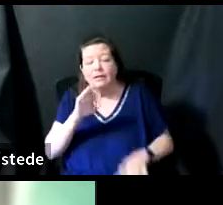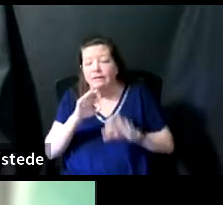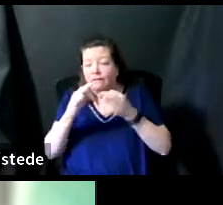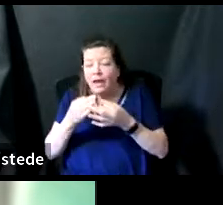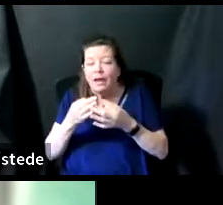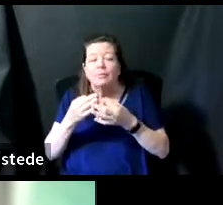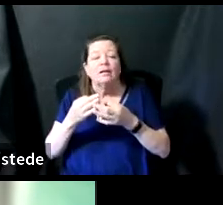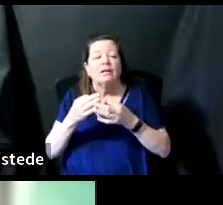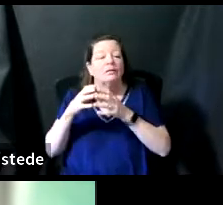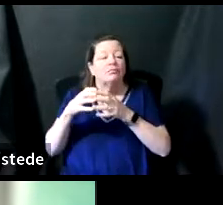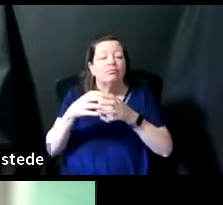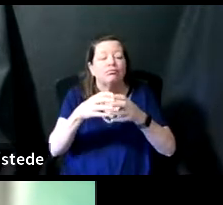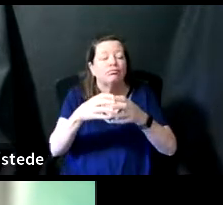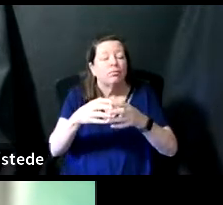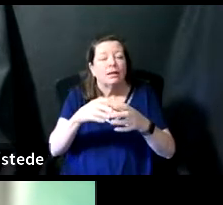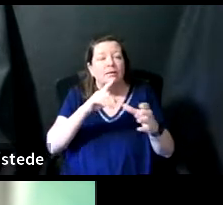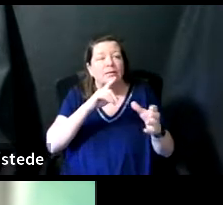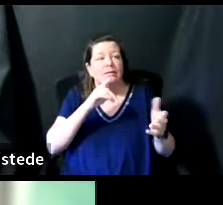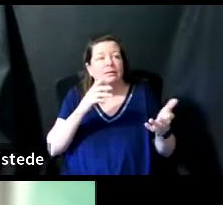see it's just